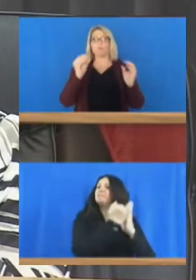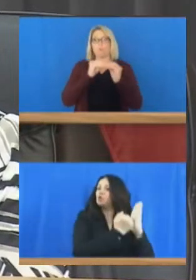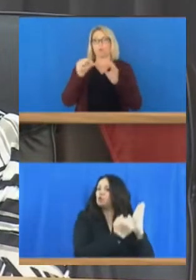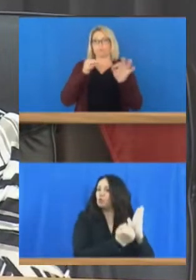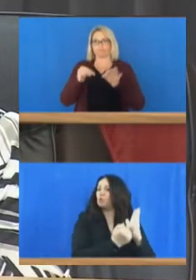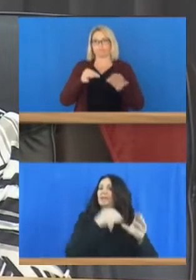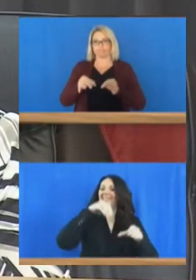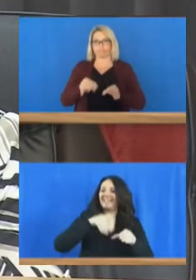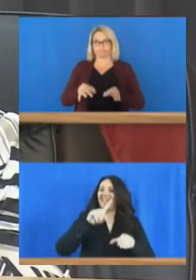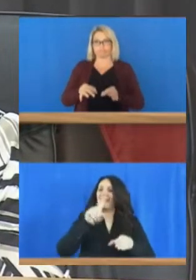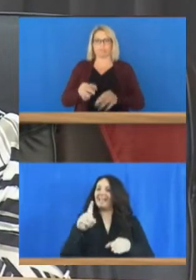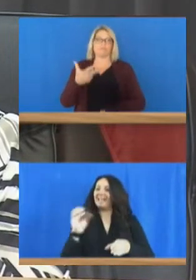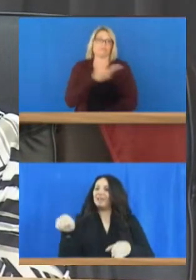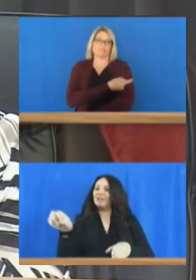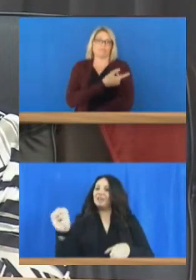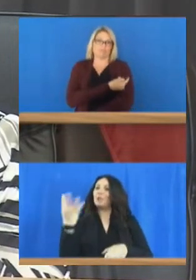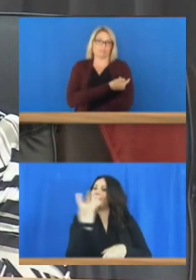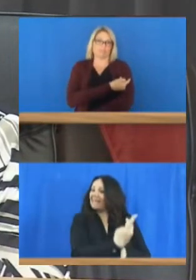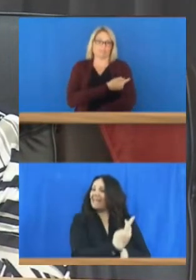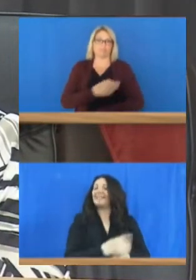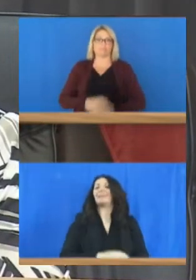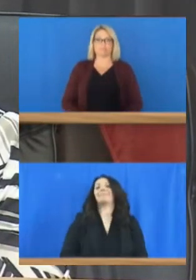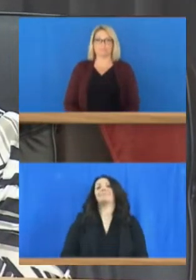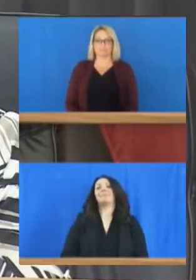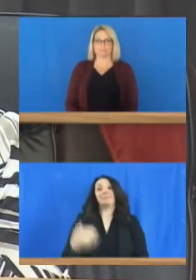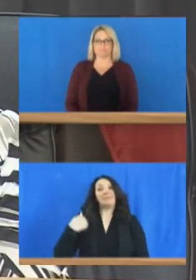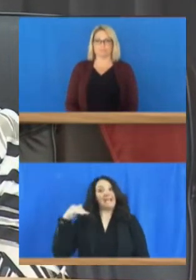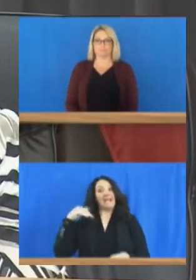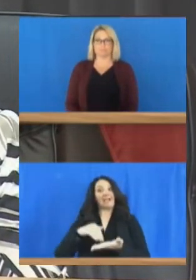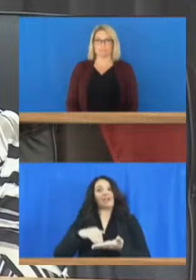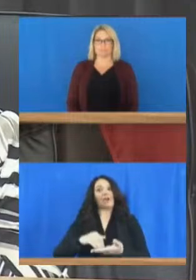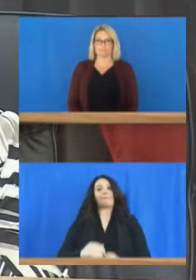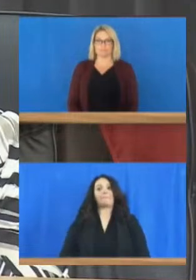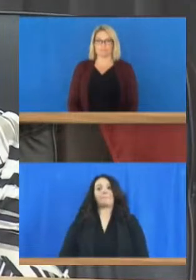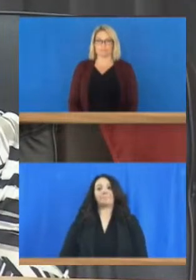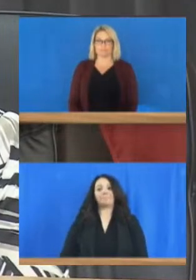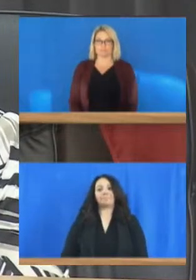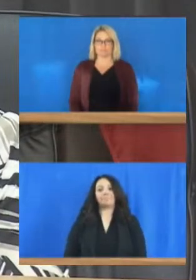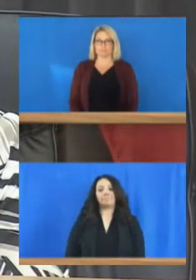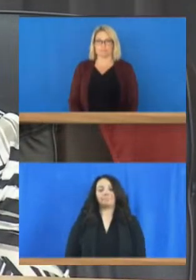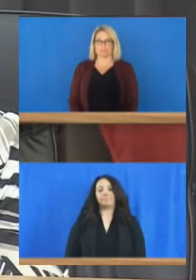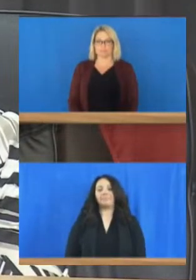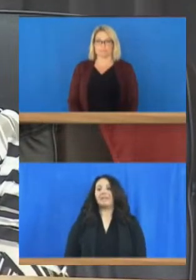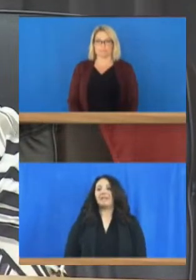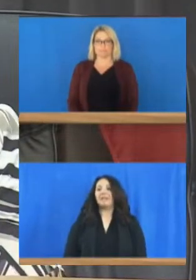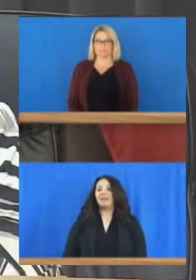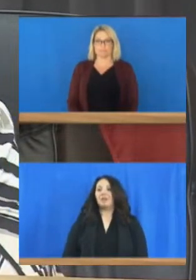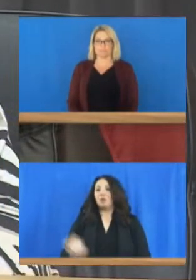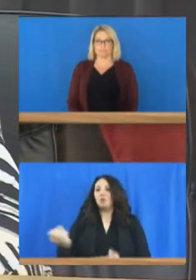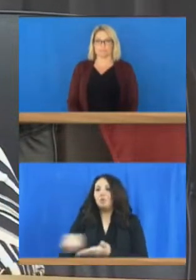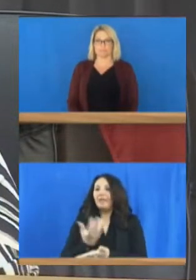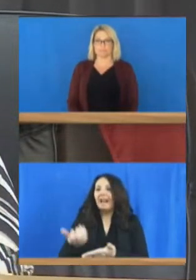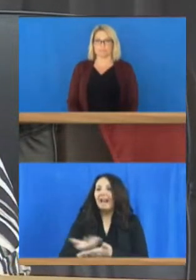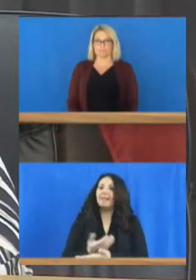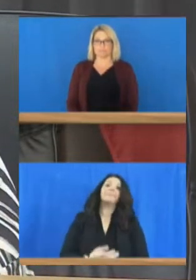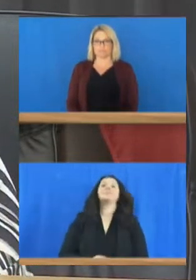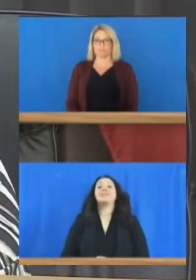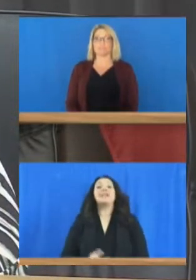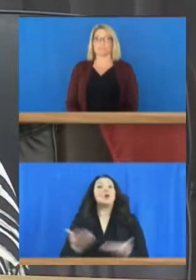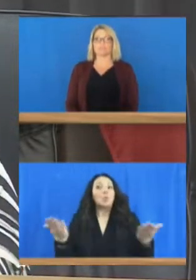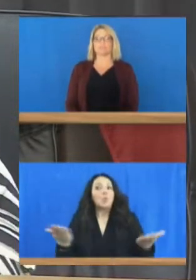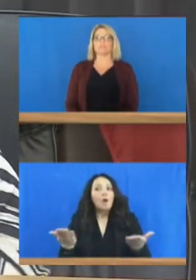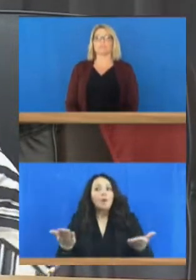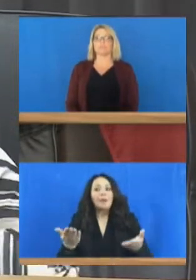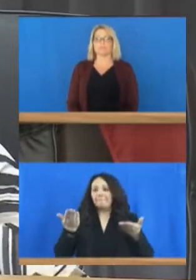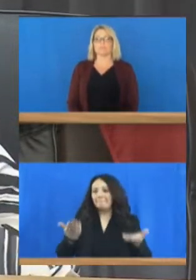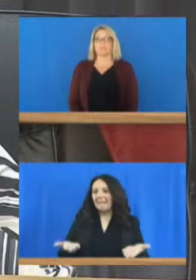Networks. Getting more vaccines into more arms across New Brunswick is a big step in moving us towards a more normal life for